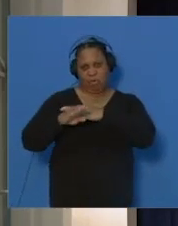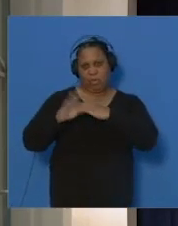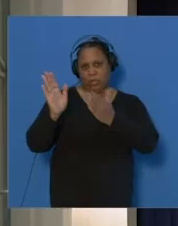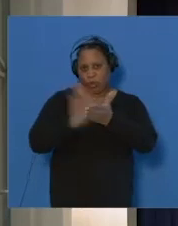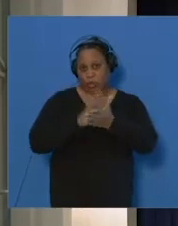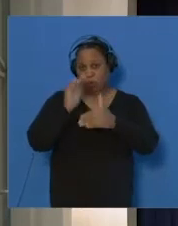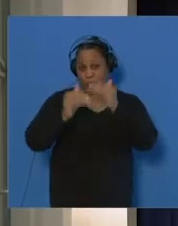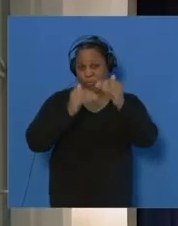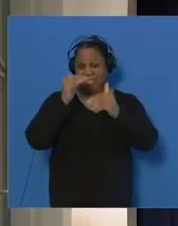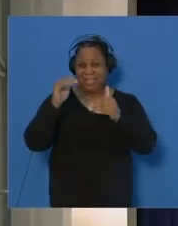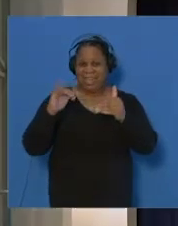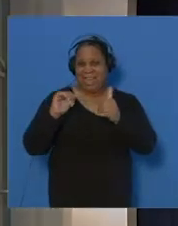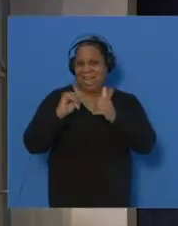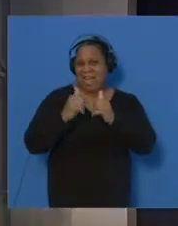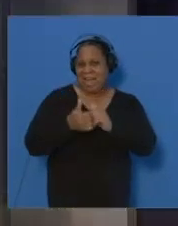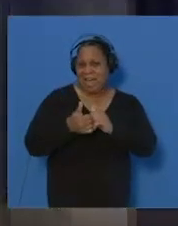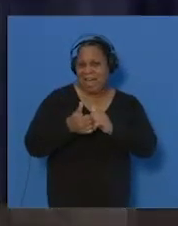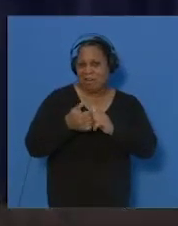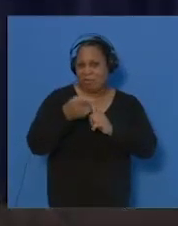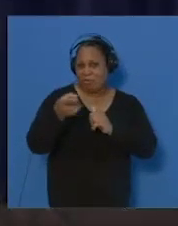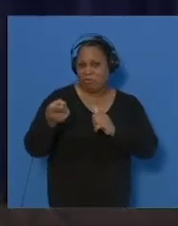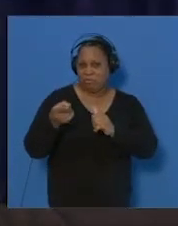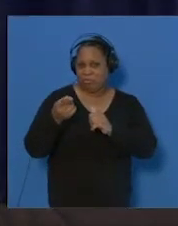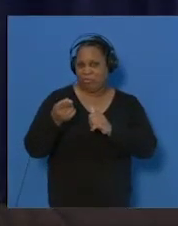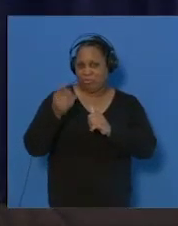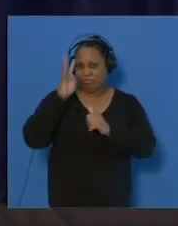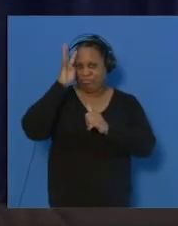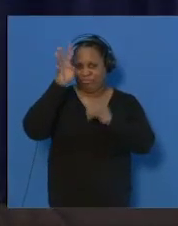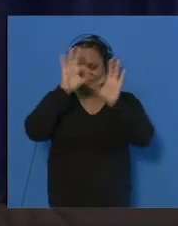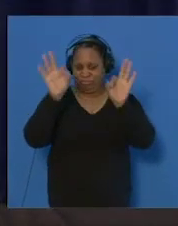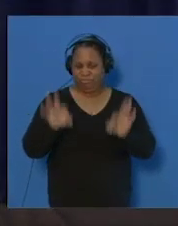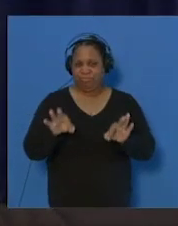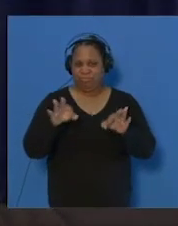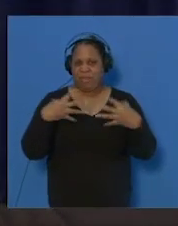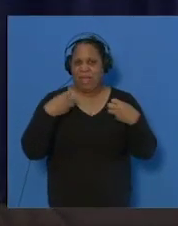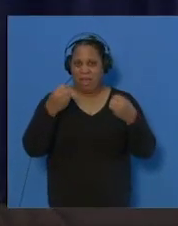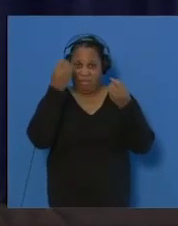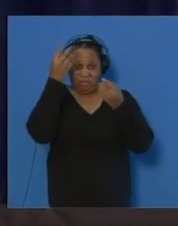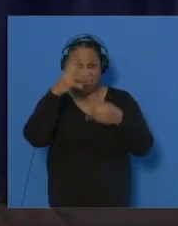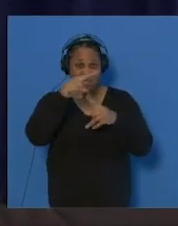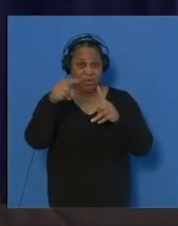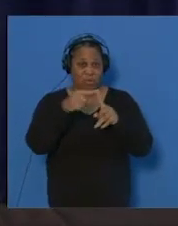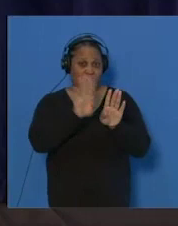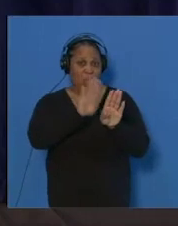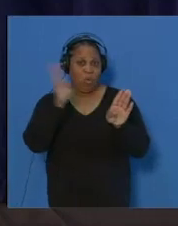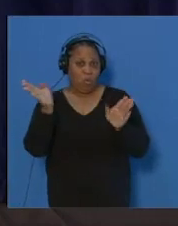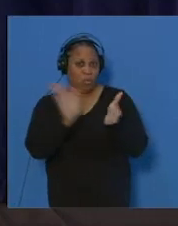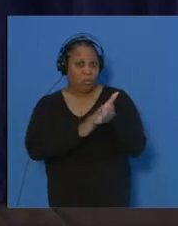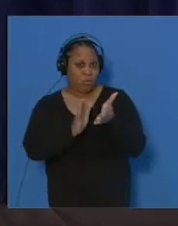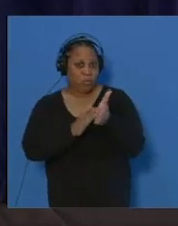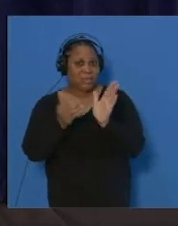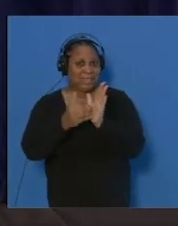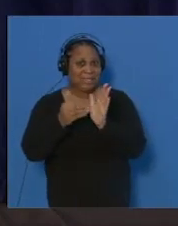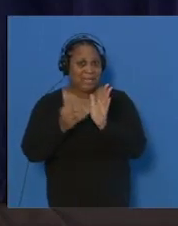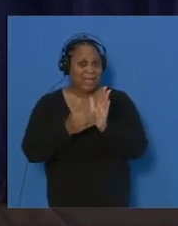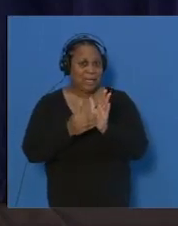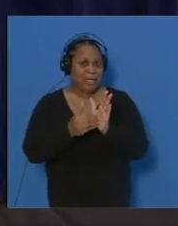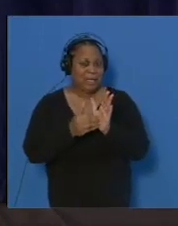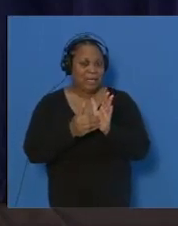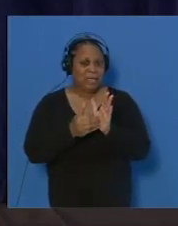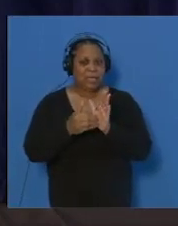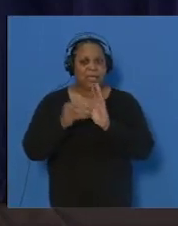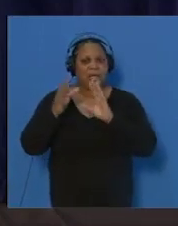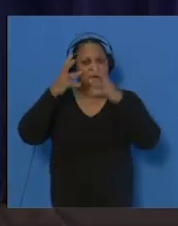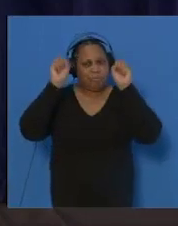that call to action to submit personal health information affect when schools will be opening? Could you possibly ask that question one